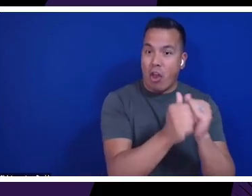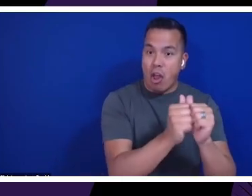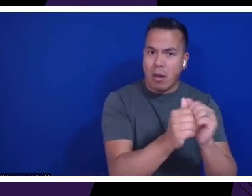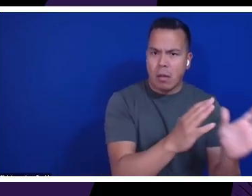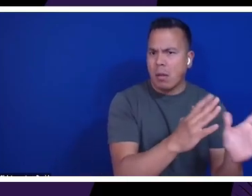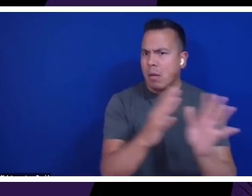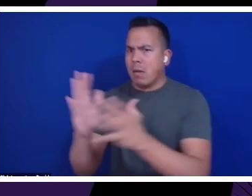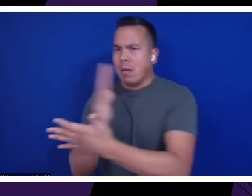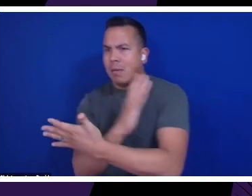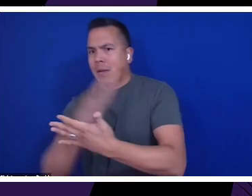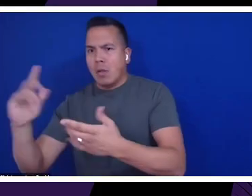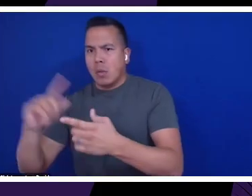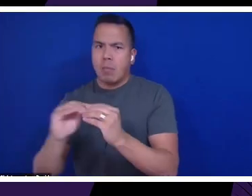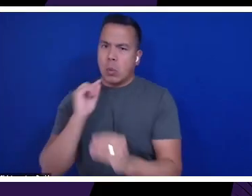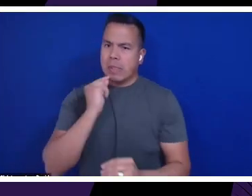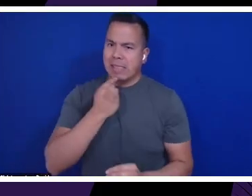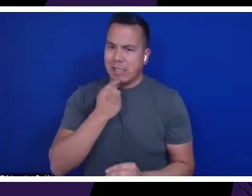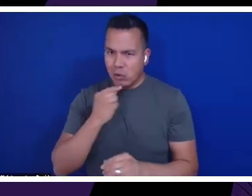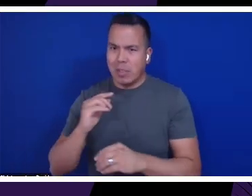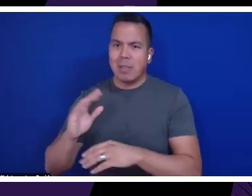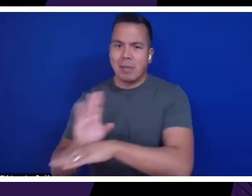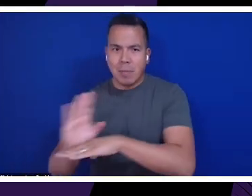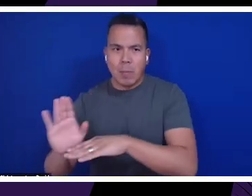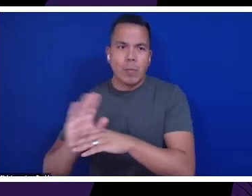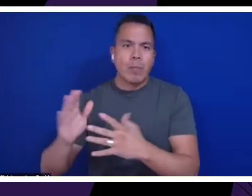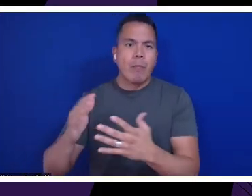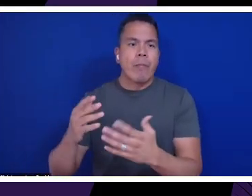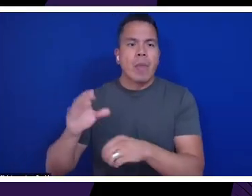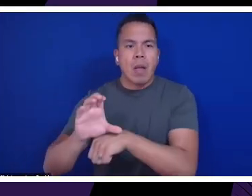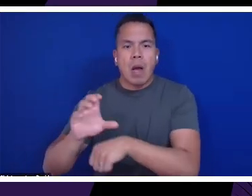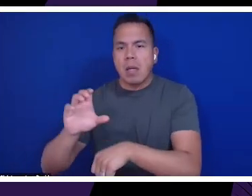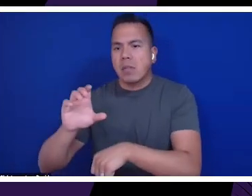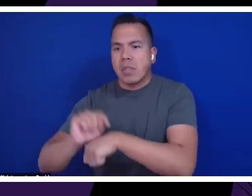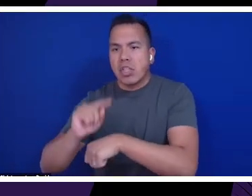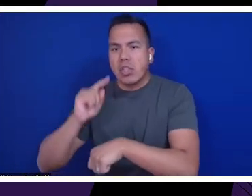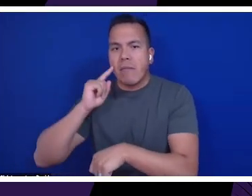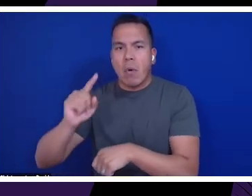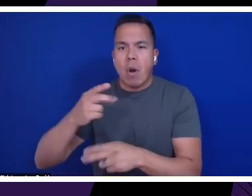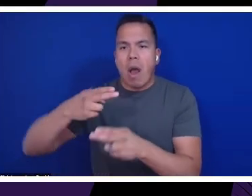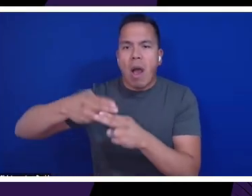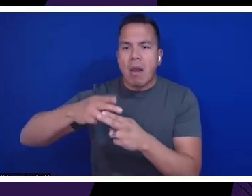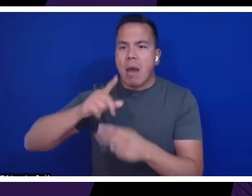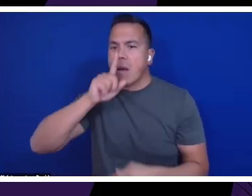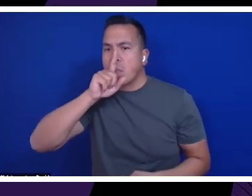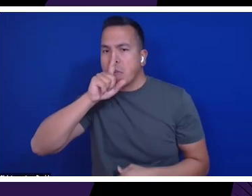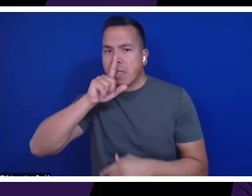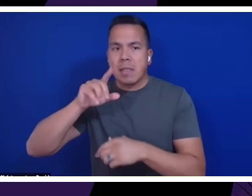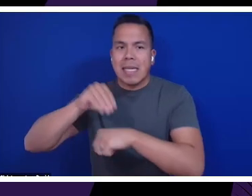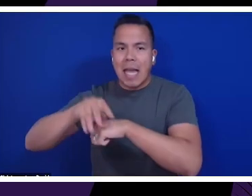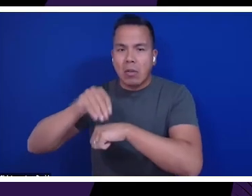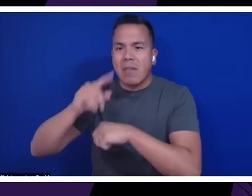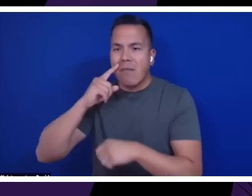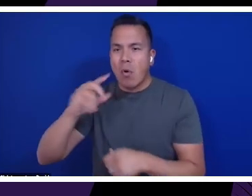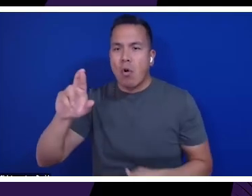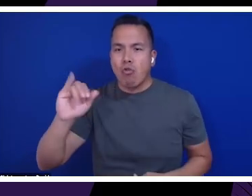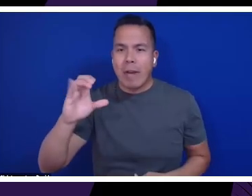serious endeavors like consultation around anonymous online counseling for victims of racist violence and the open